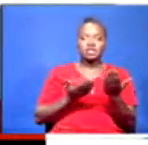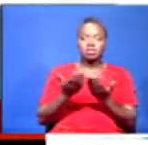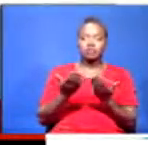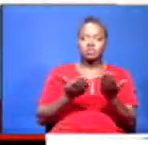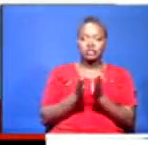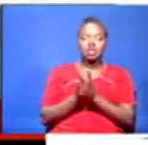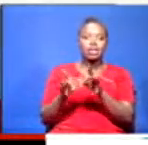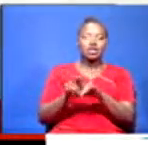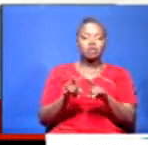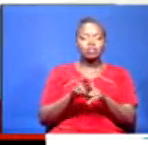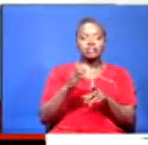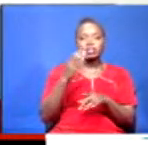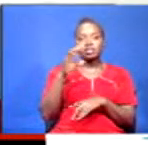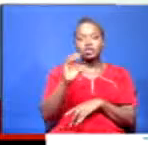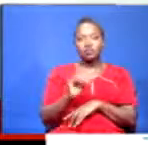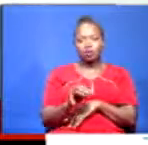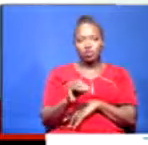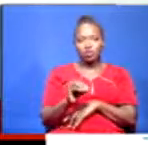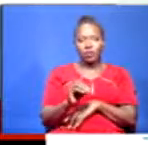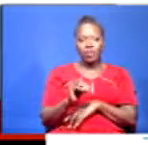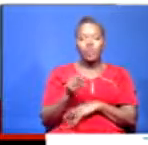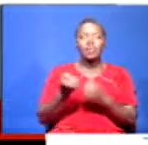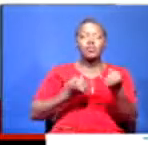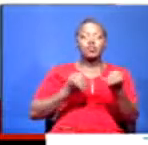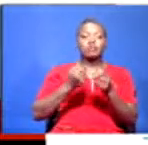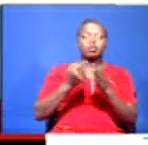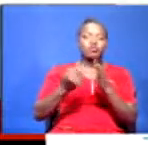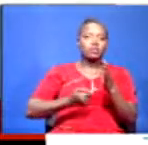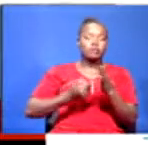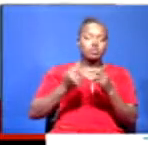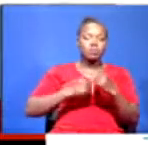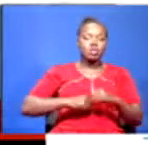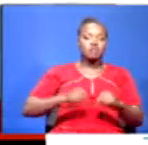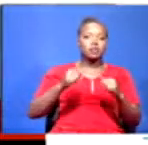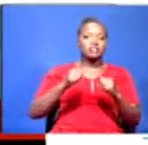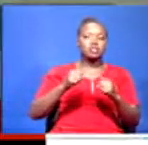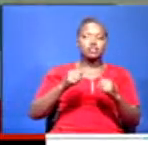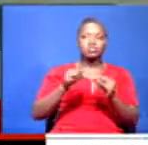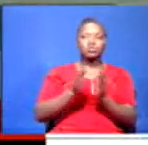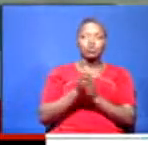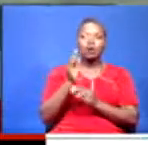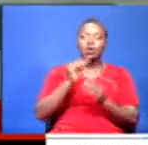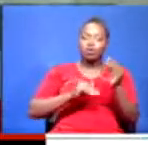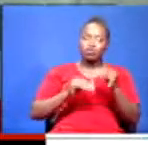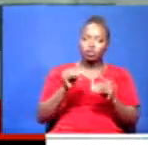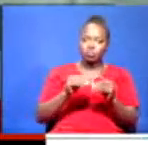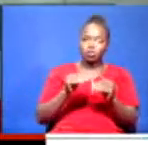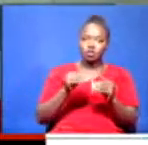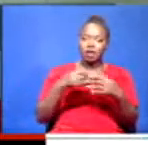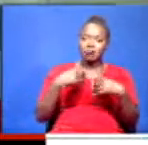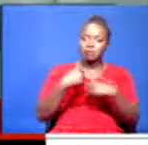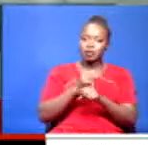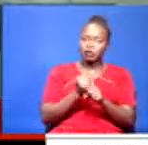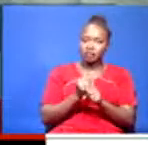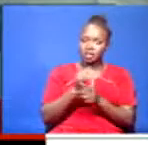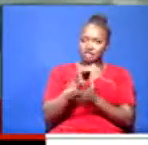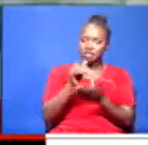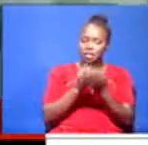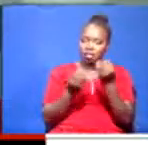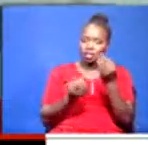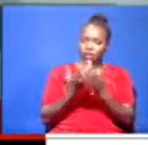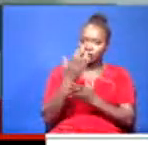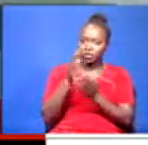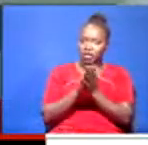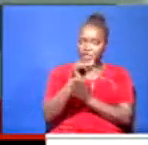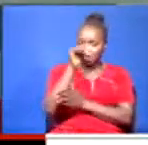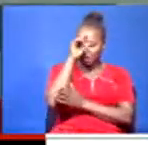According to the CEO, the automotive industry has the capacity to greatly contribute to the manufacturing sector's growth, as the government has